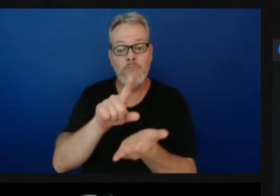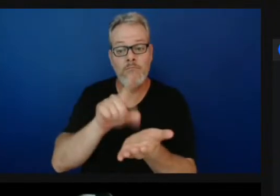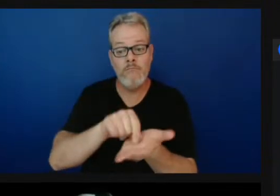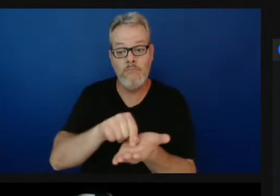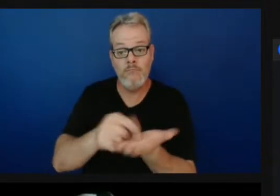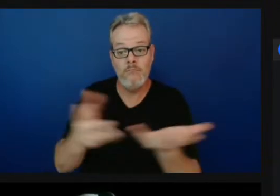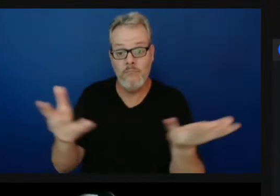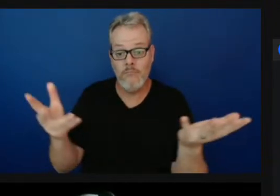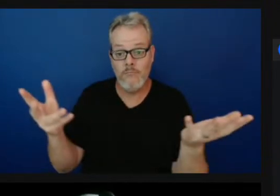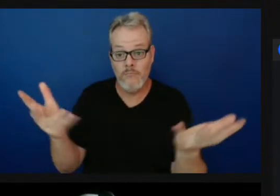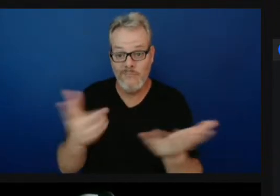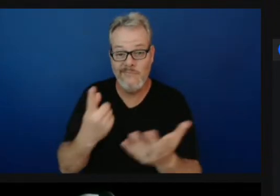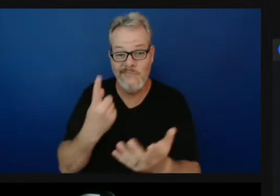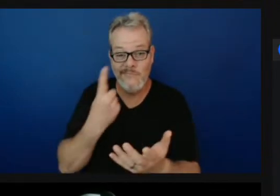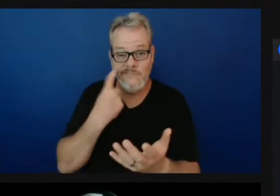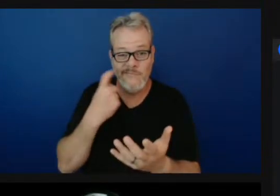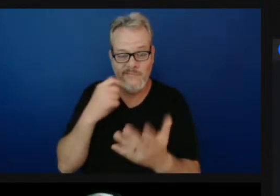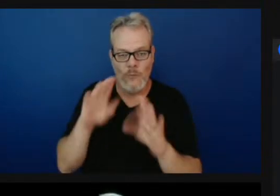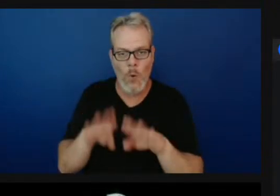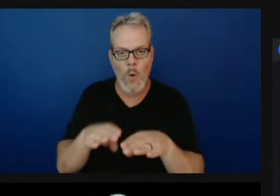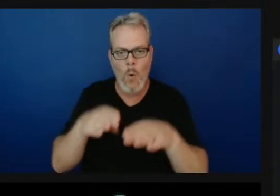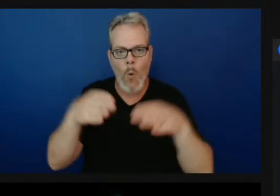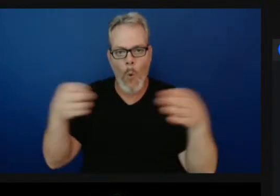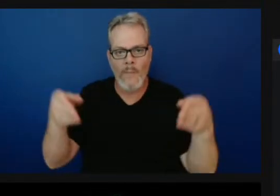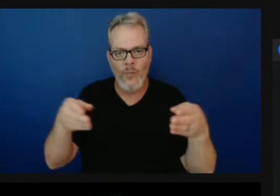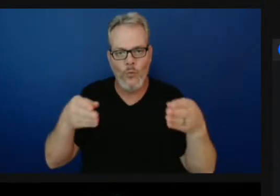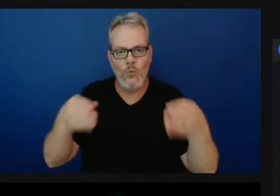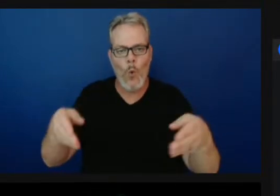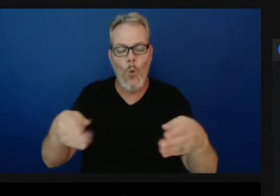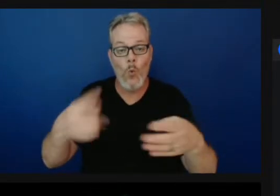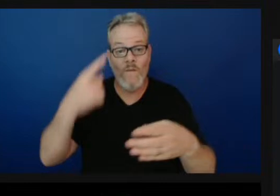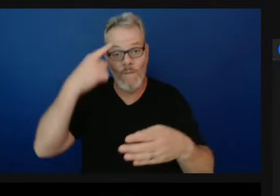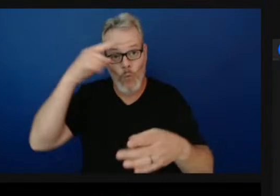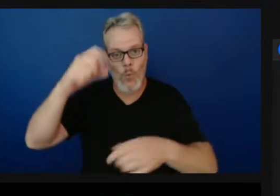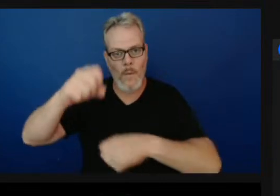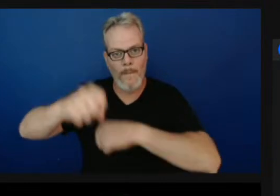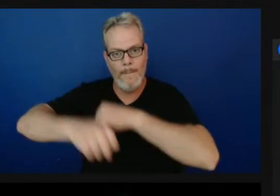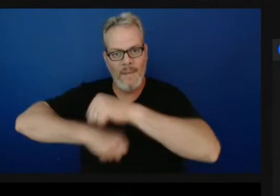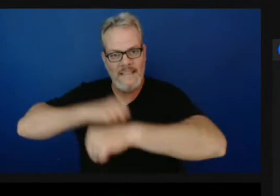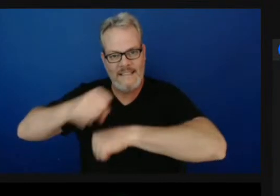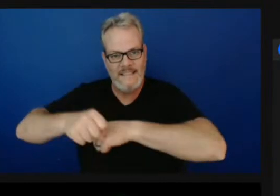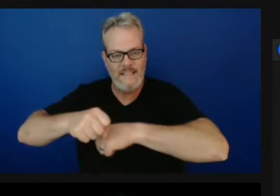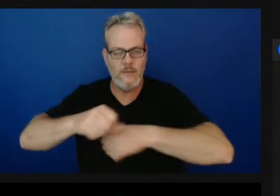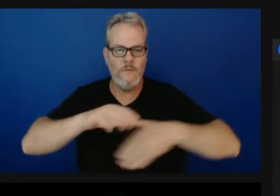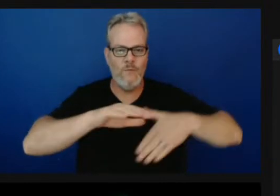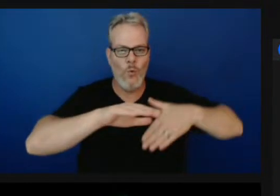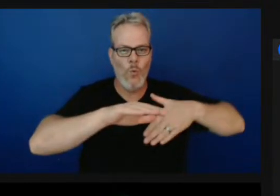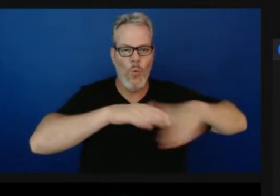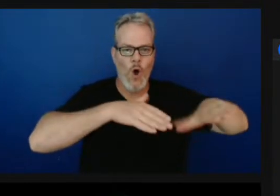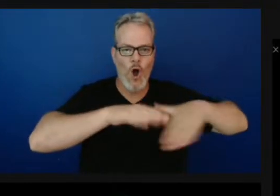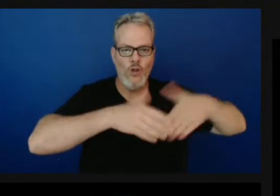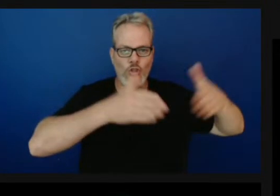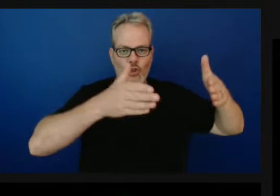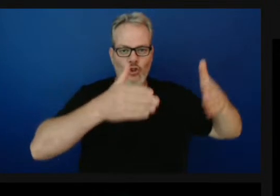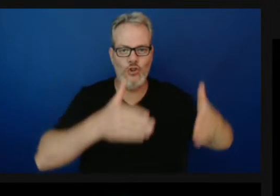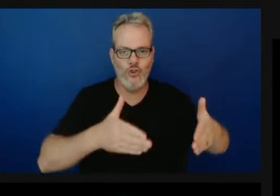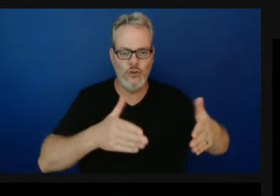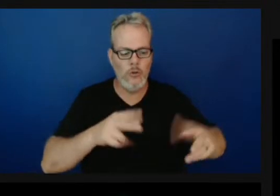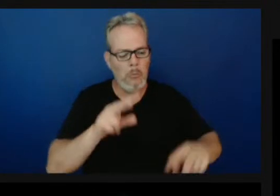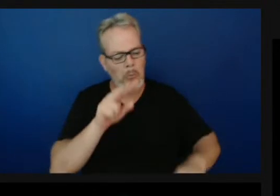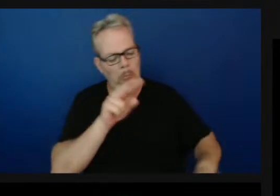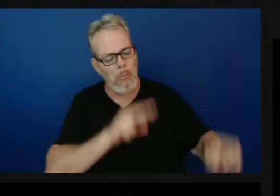actually reopened the road to bicycles and pedestrians as they were still assessing the road, and deemed it safe